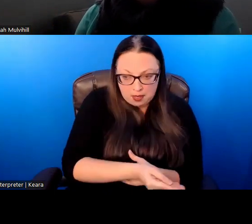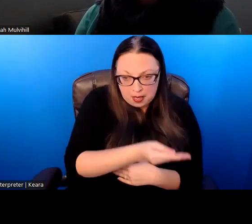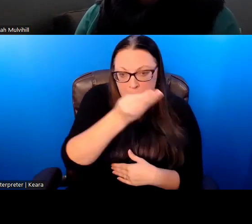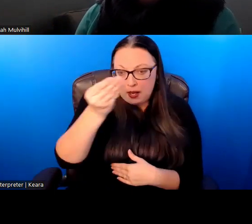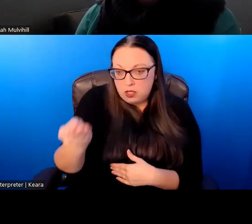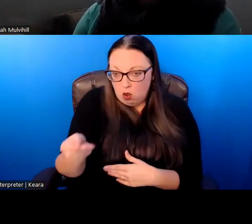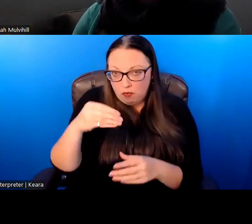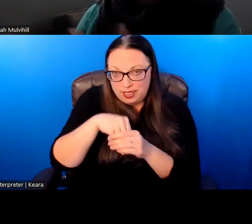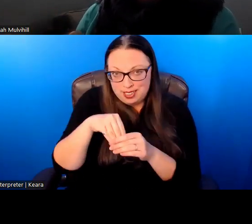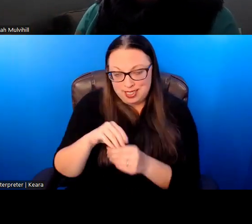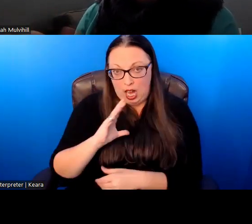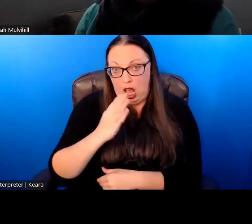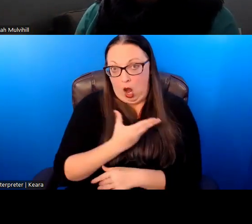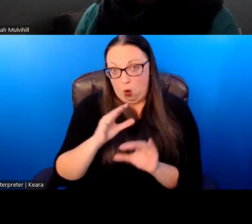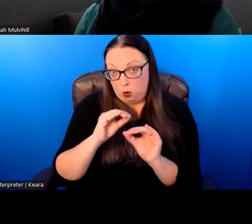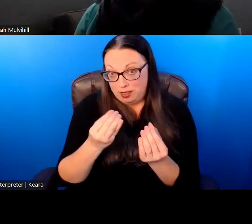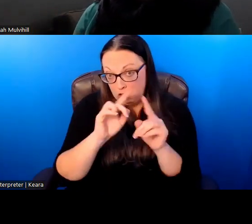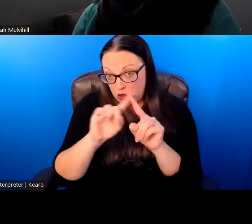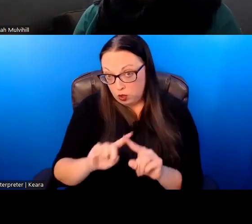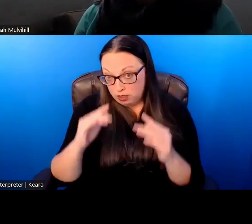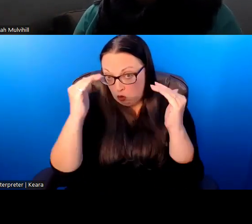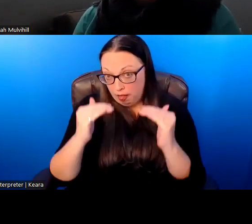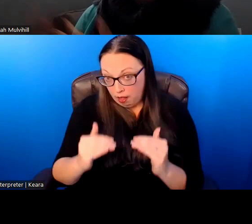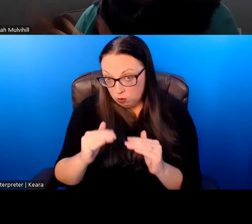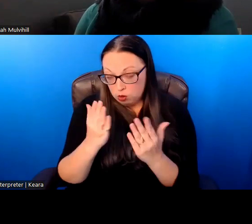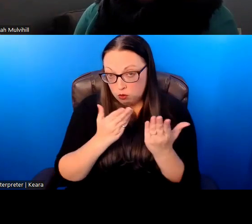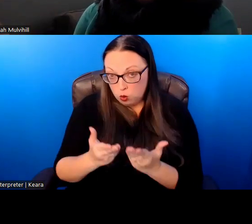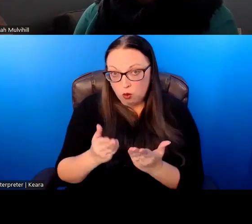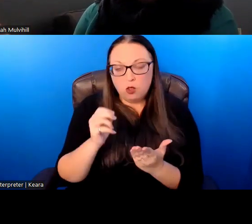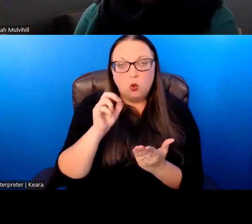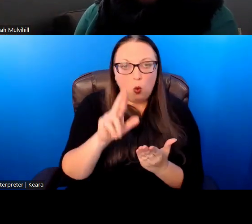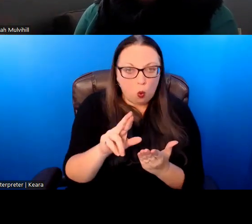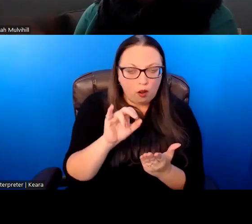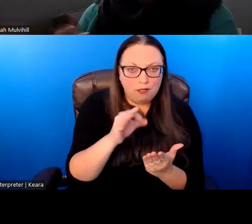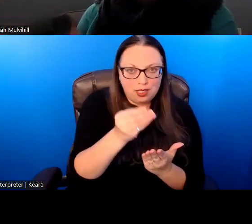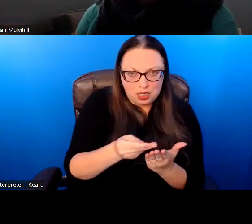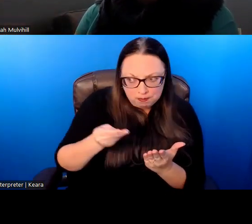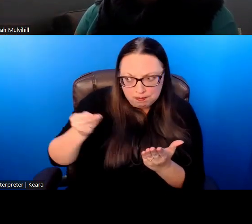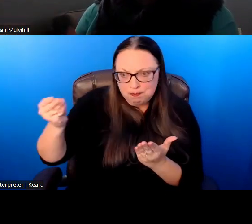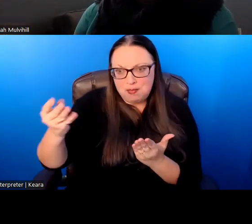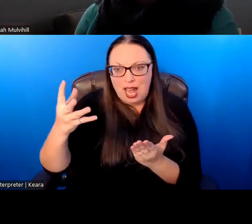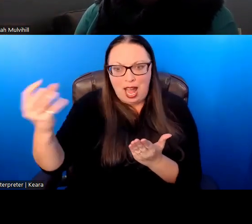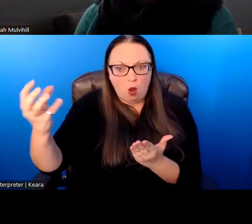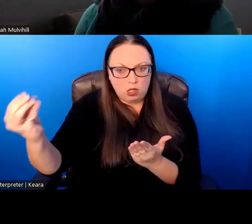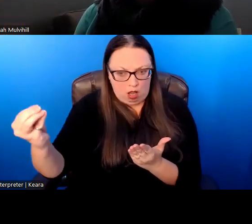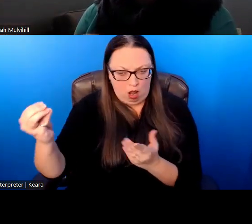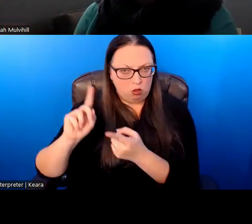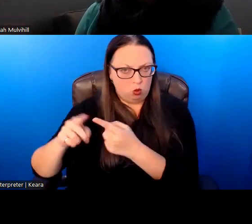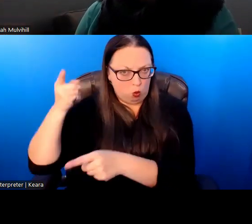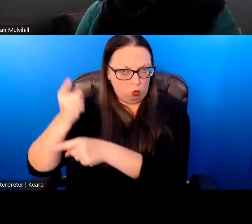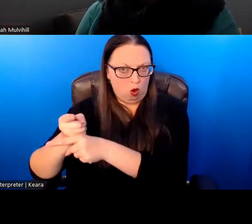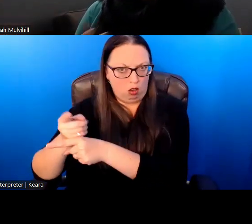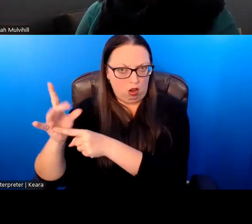own organization to different levels of service, or if it's a handoff outside of our organization to the right